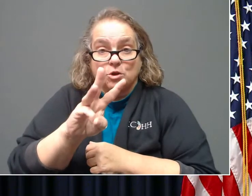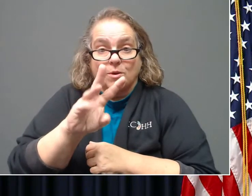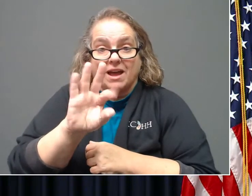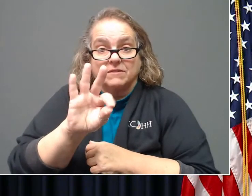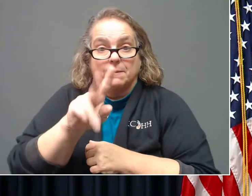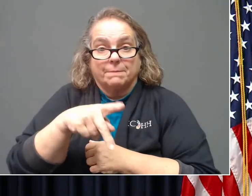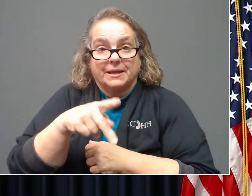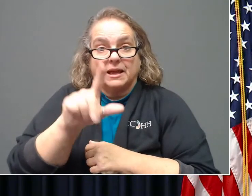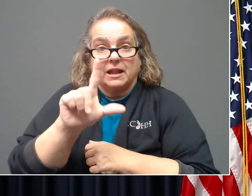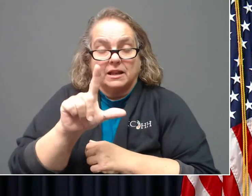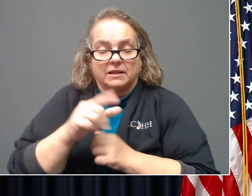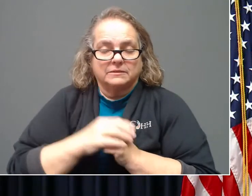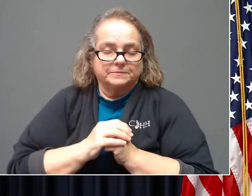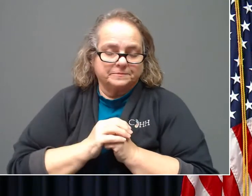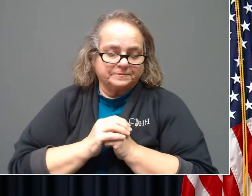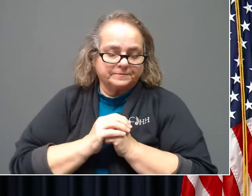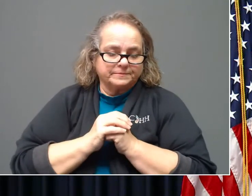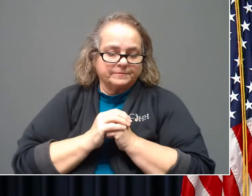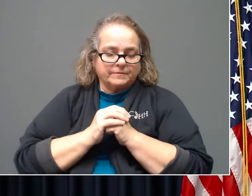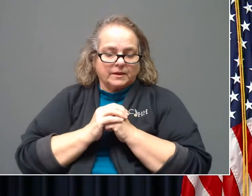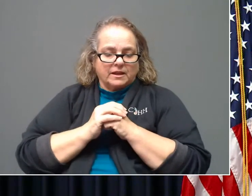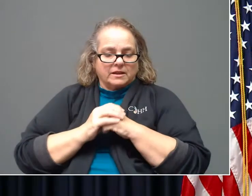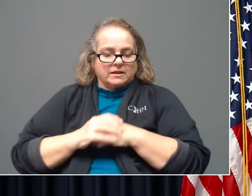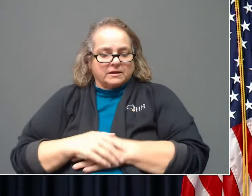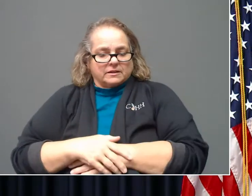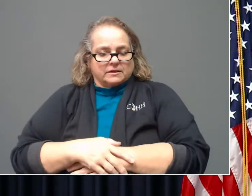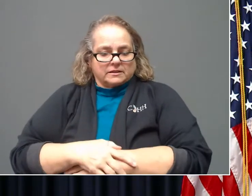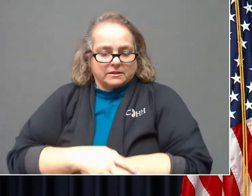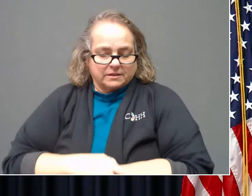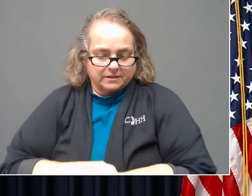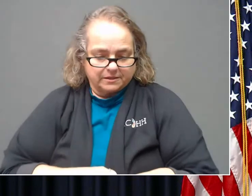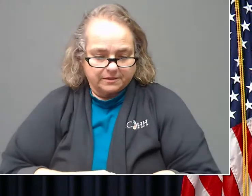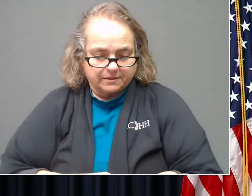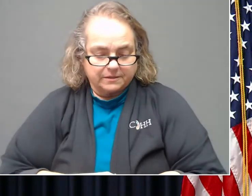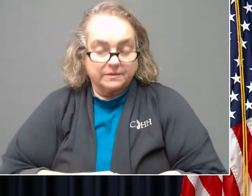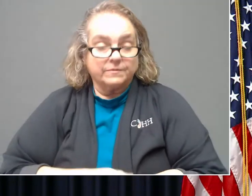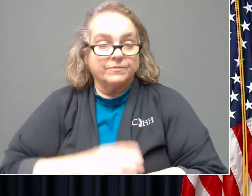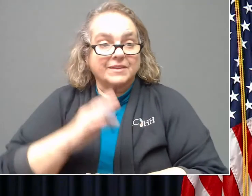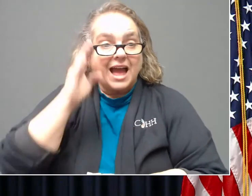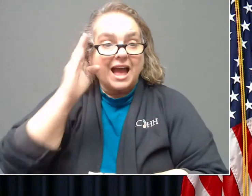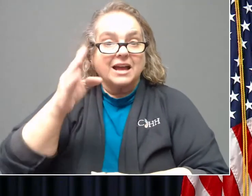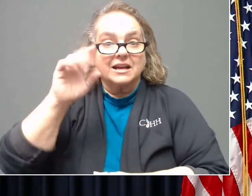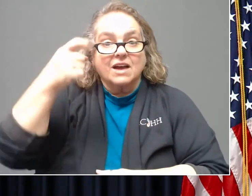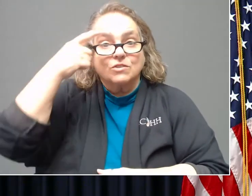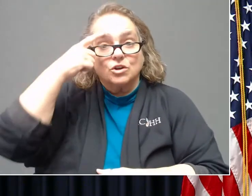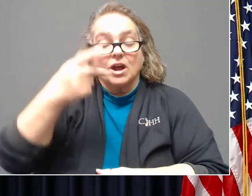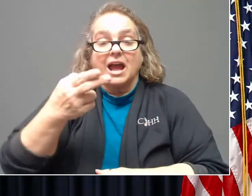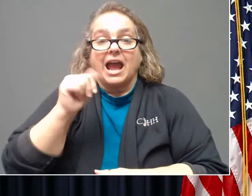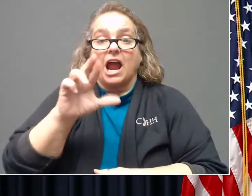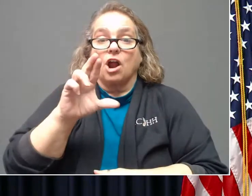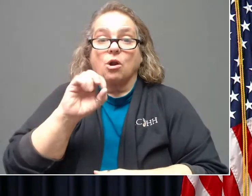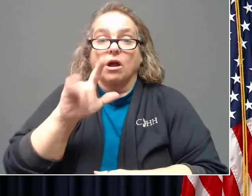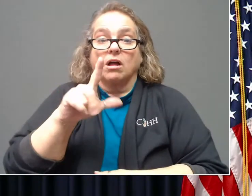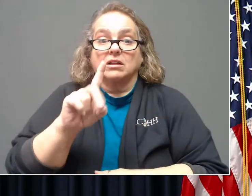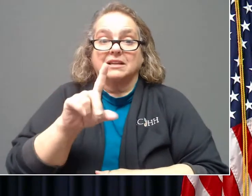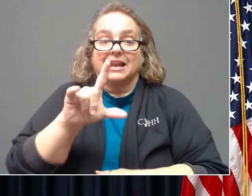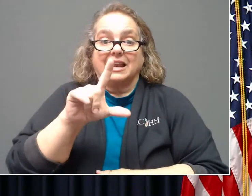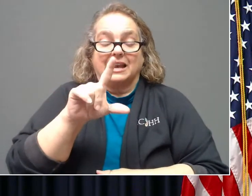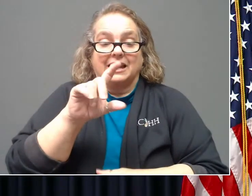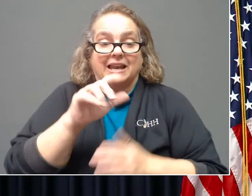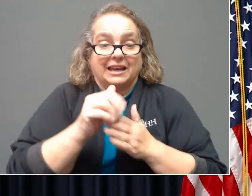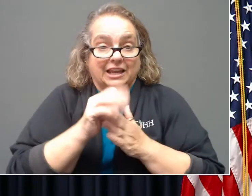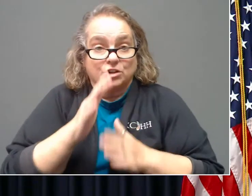Hi, Governor. The Herald Leader reported a story today showing that Kentucky has one of the highest inmate mortality rates in the